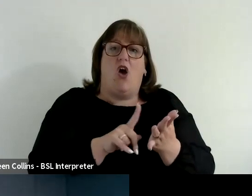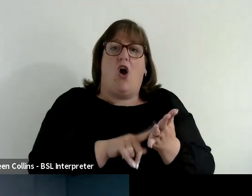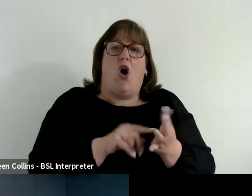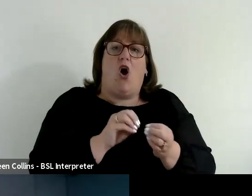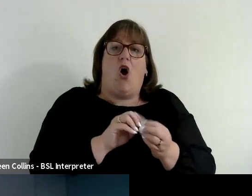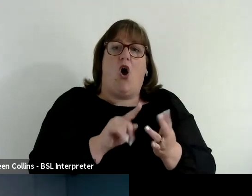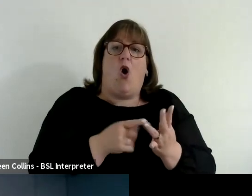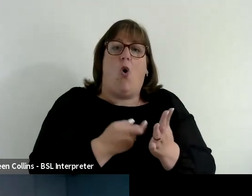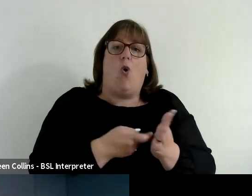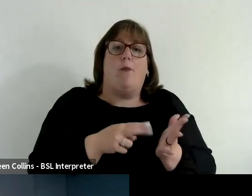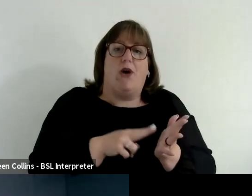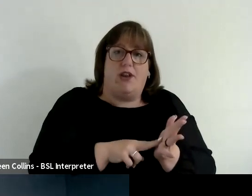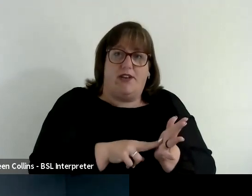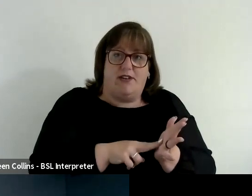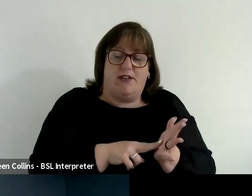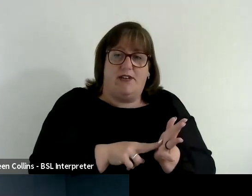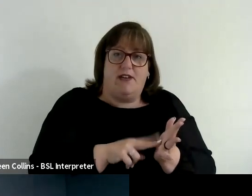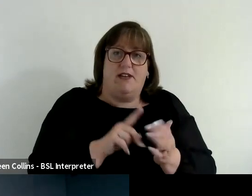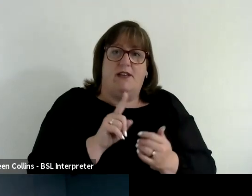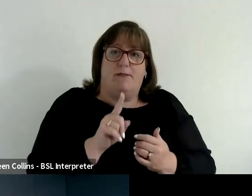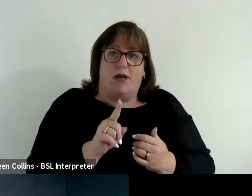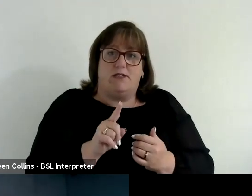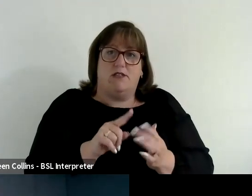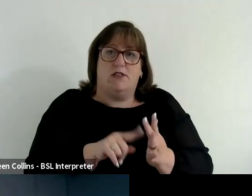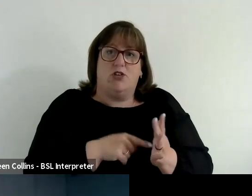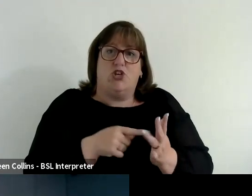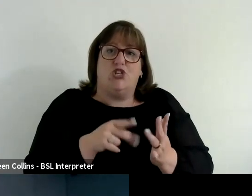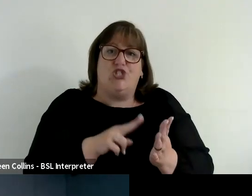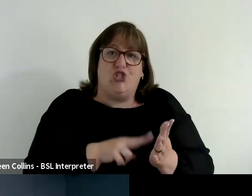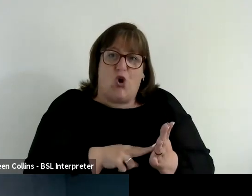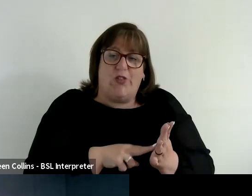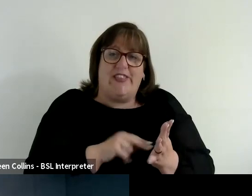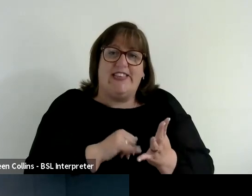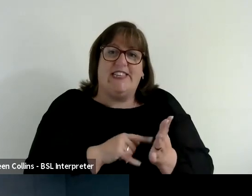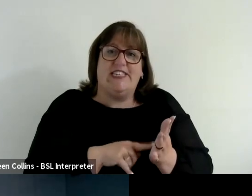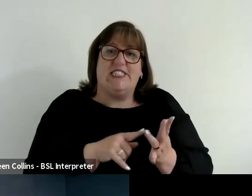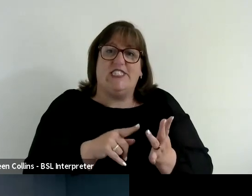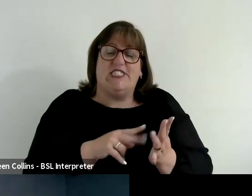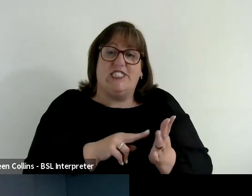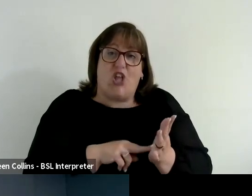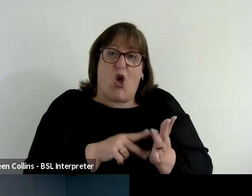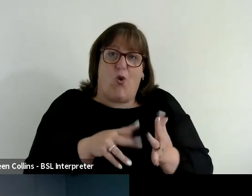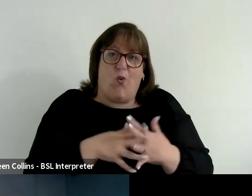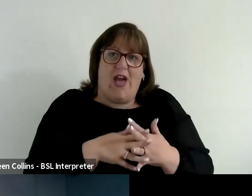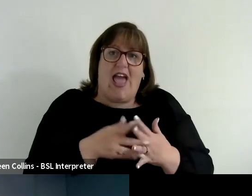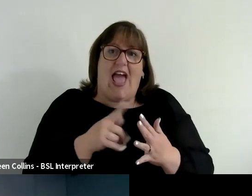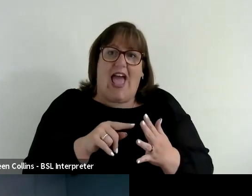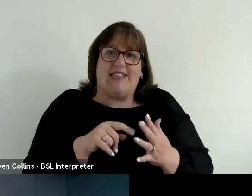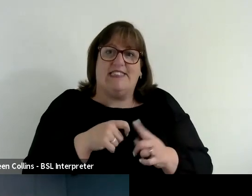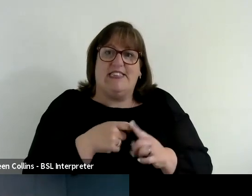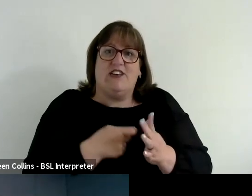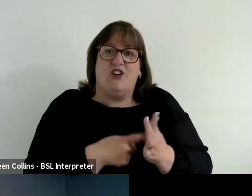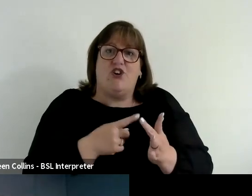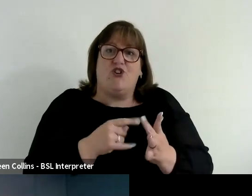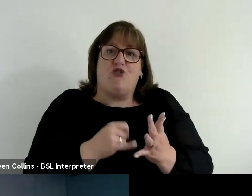But Jon Snow and Krishnan are actually Channel 4 employees. So the rest of the news team are employed